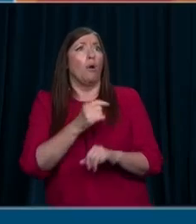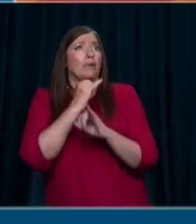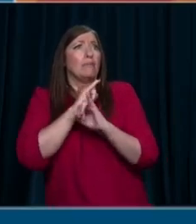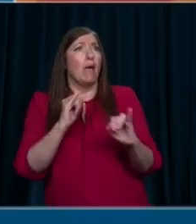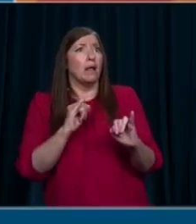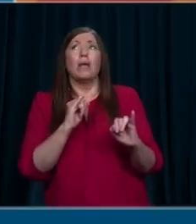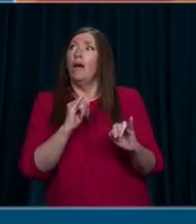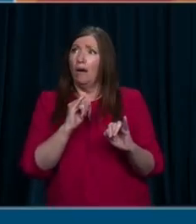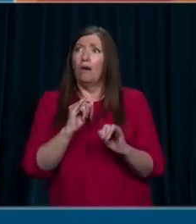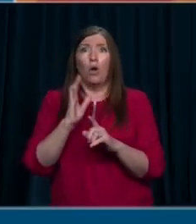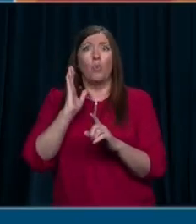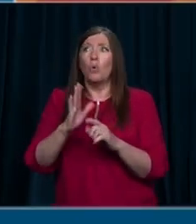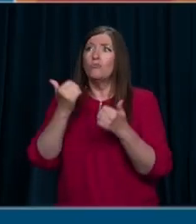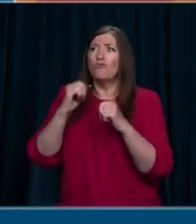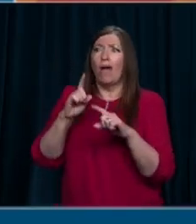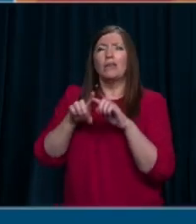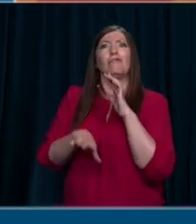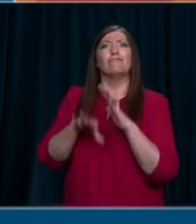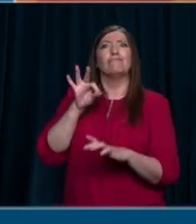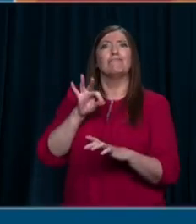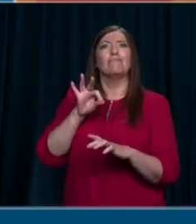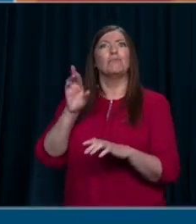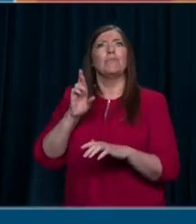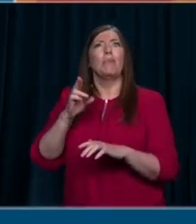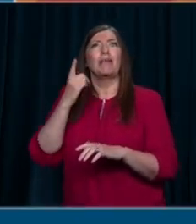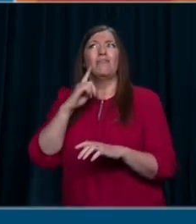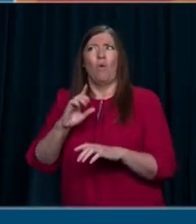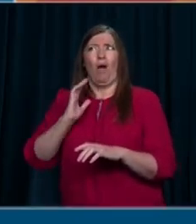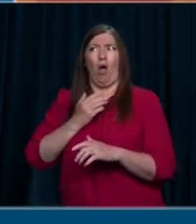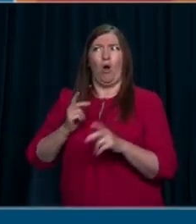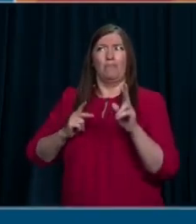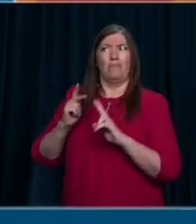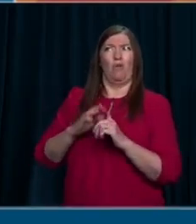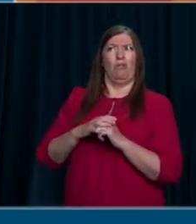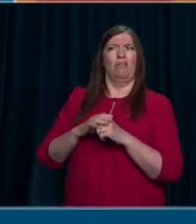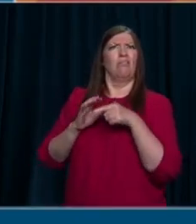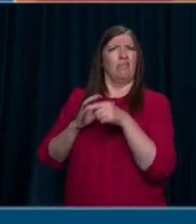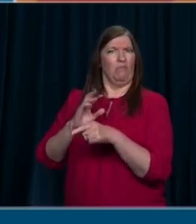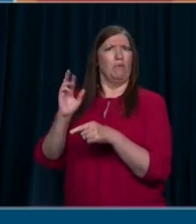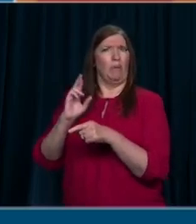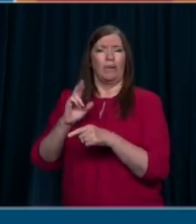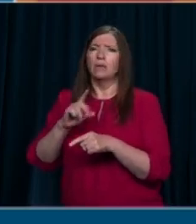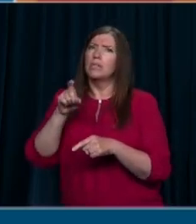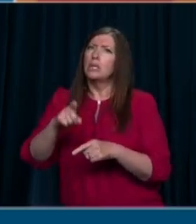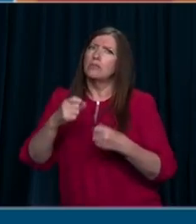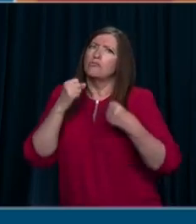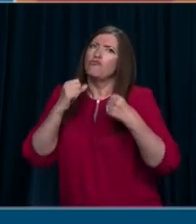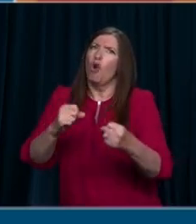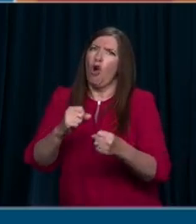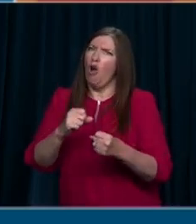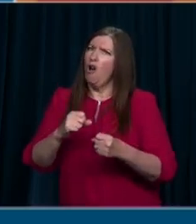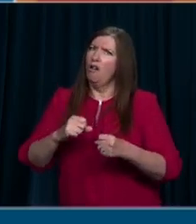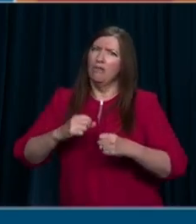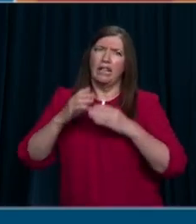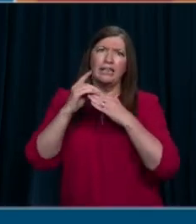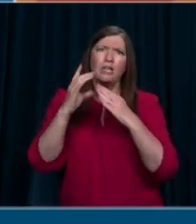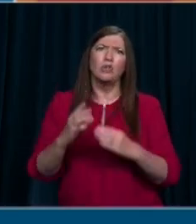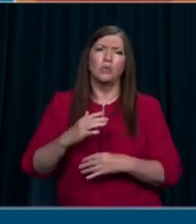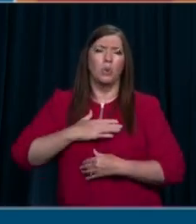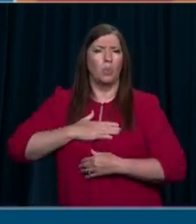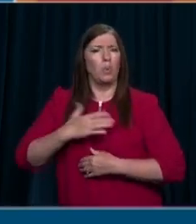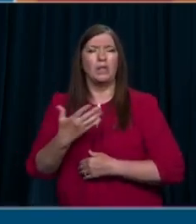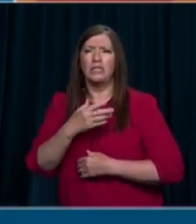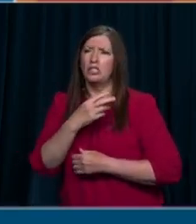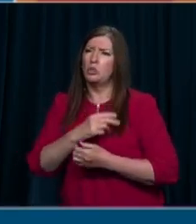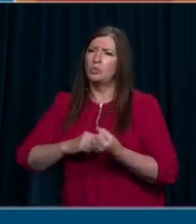Republican ballot for one of my opponents. But we need strong, bold leaders right now in this hour who are willing to stand with the President Donald